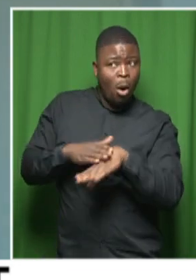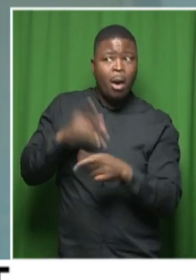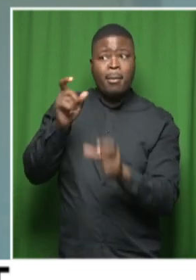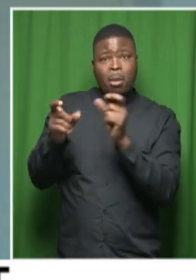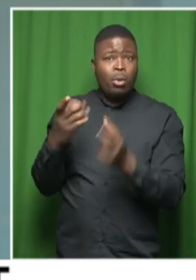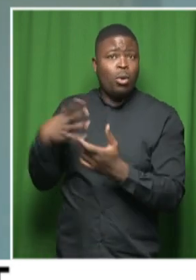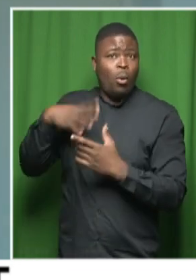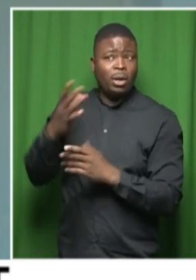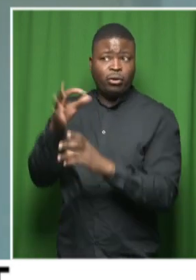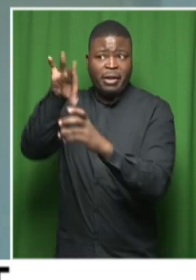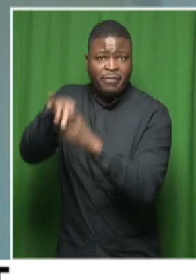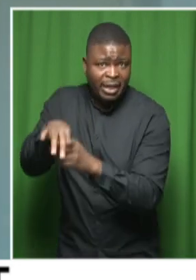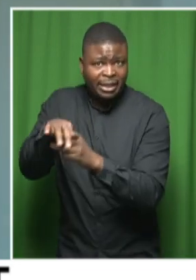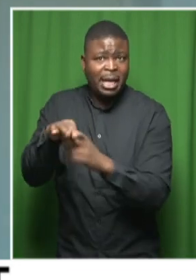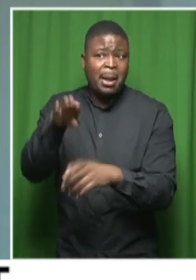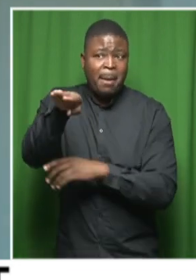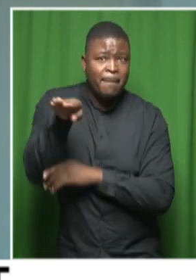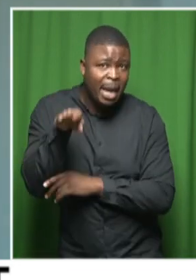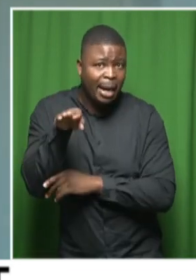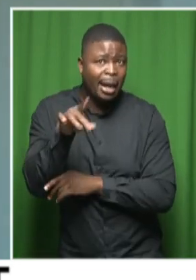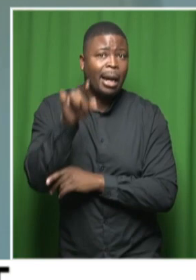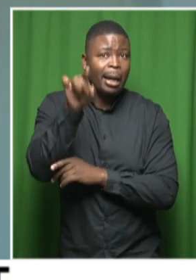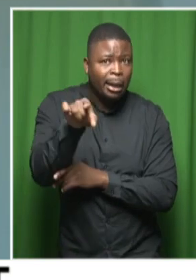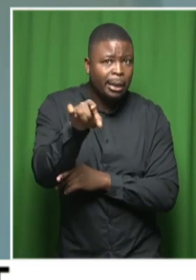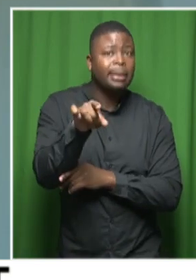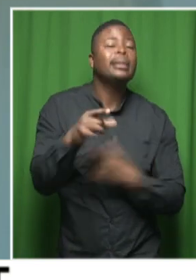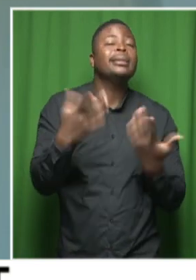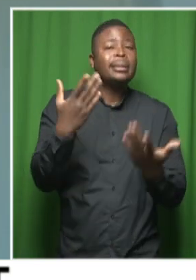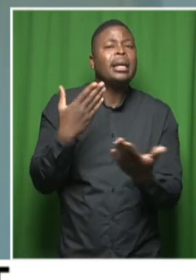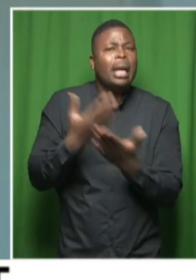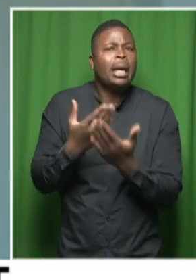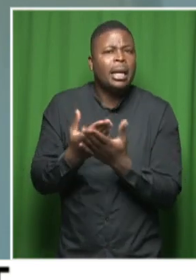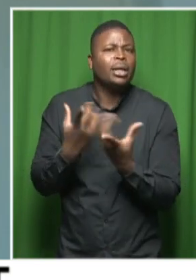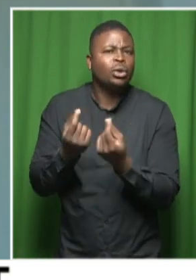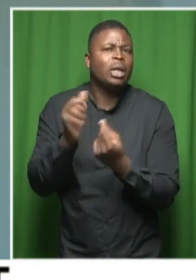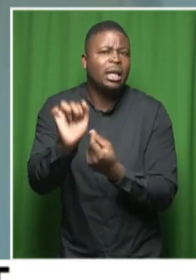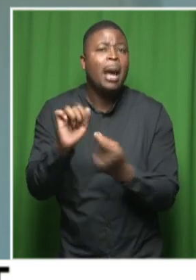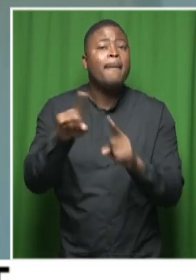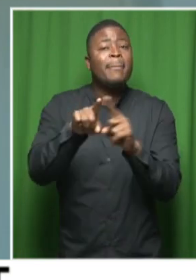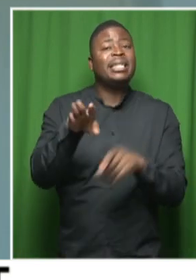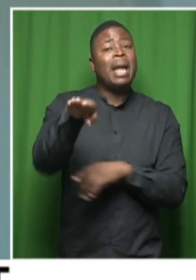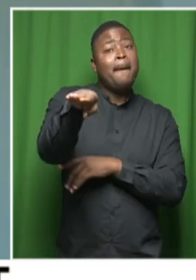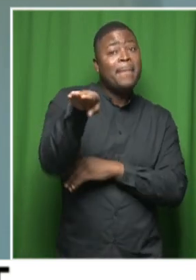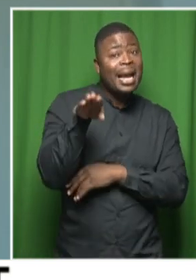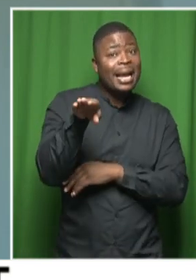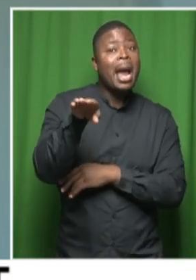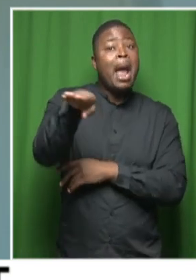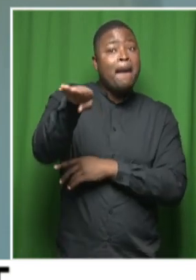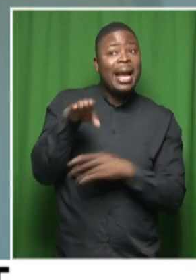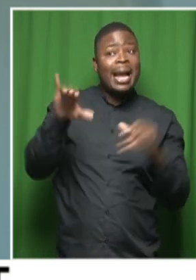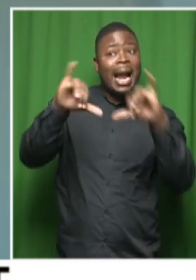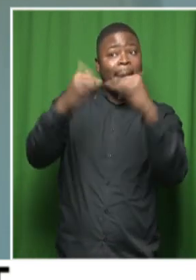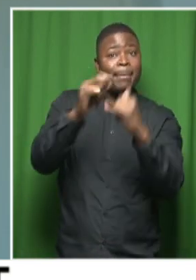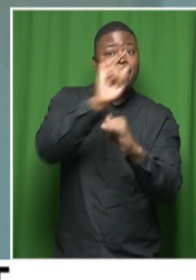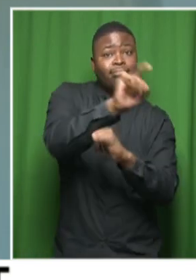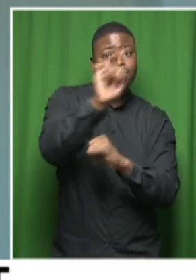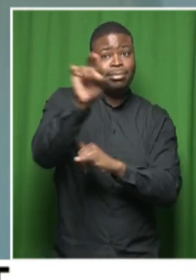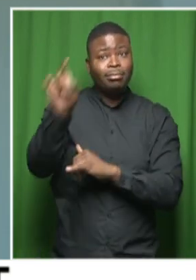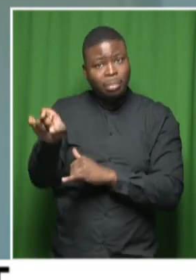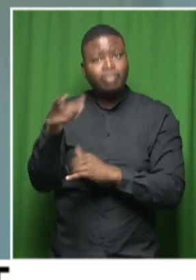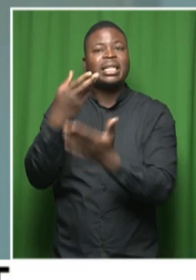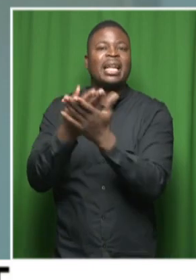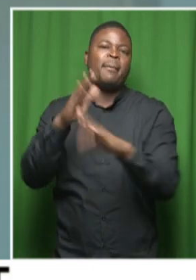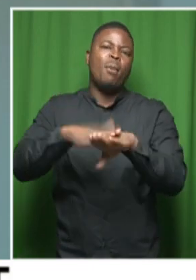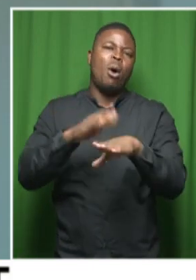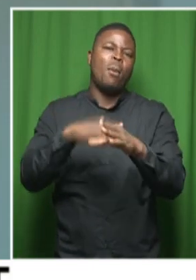through the banks, but also the other group that gets to benefit is the banking sector, because then immediately, I'm sure you and I, Sakina,